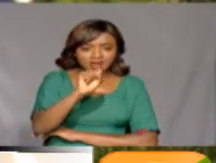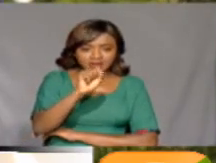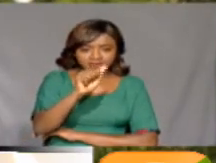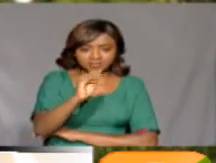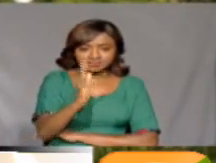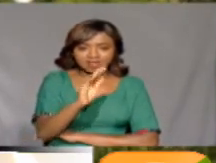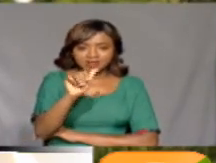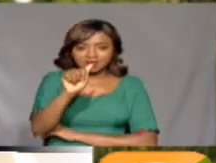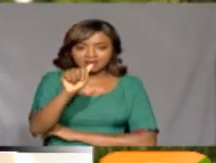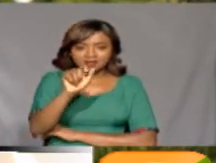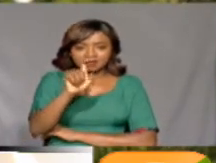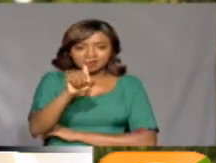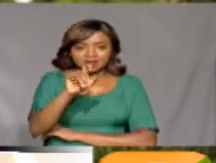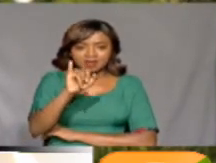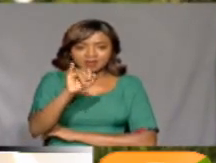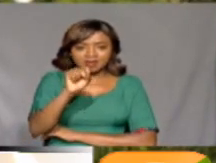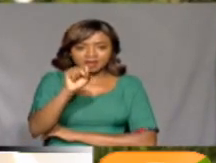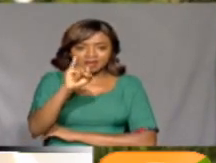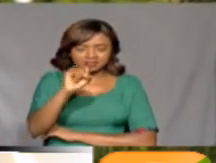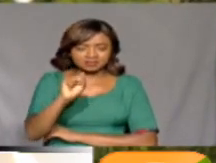made of